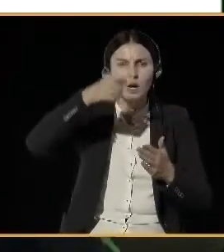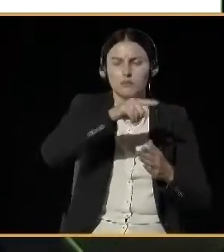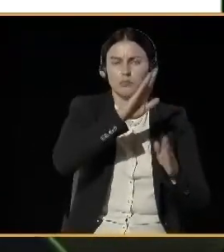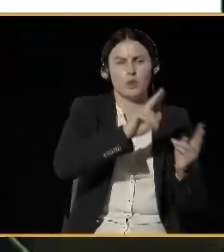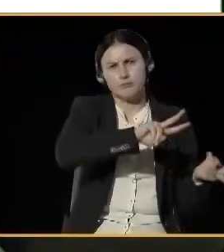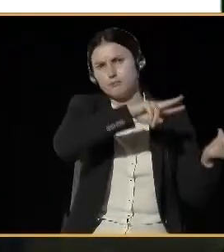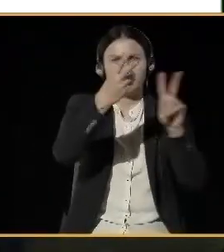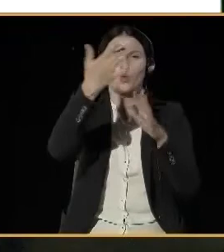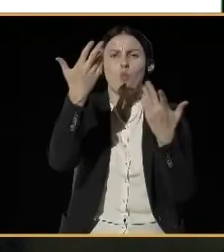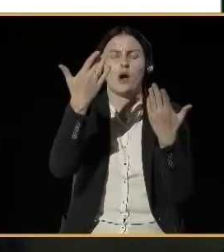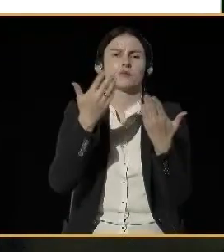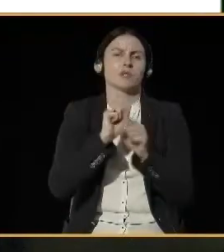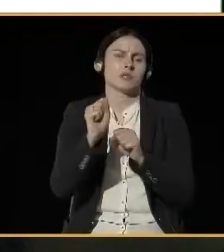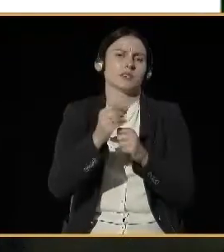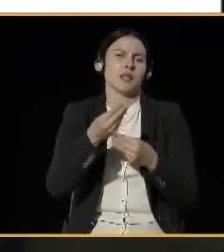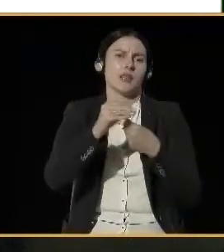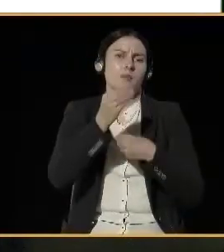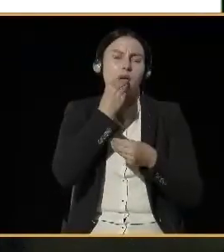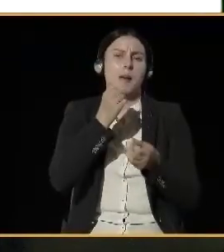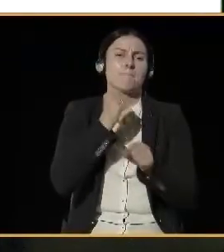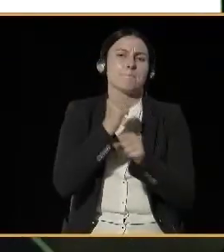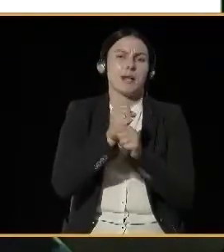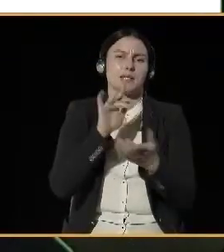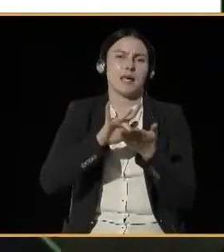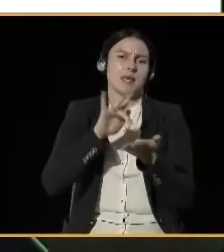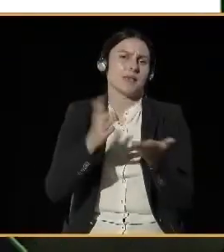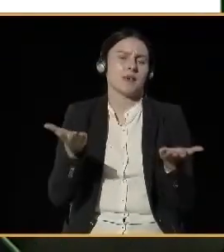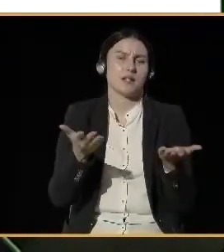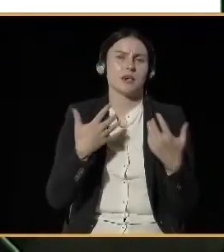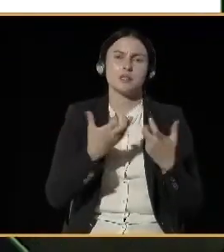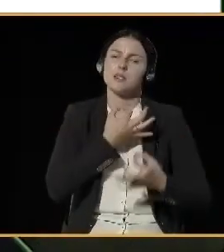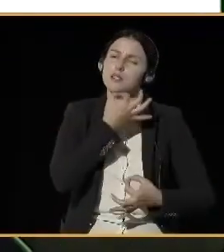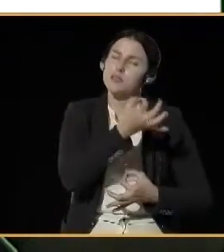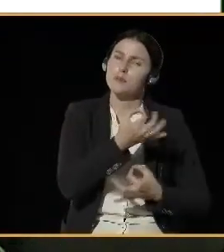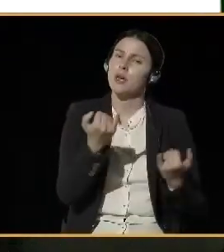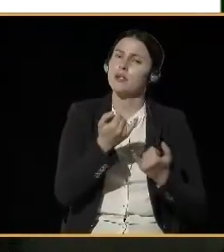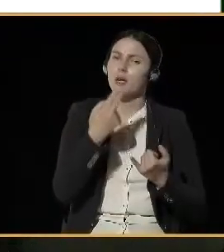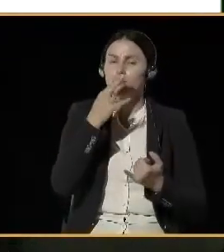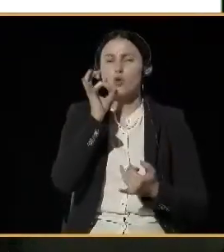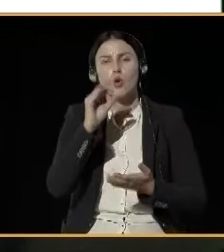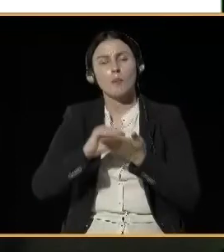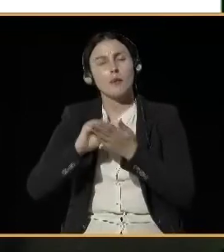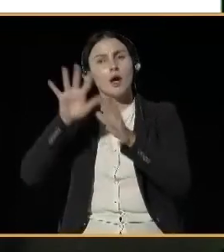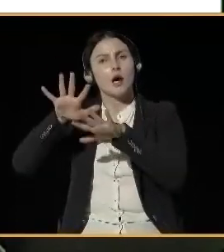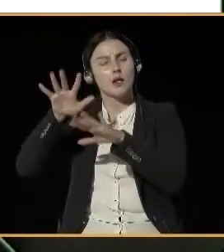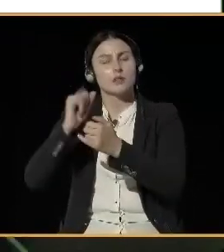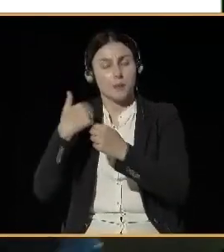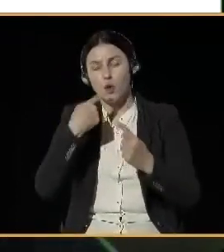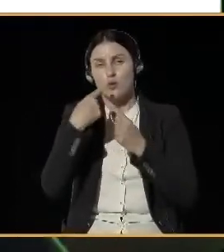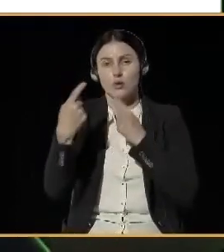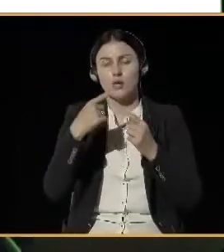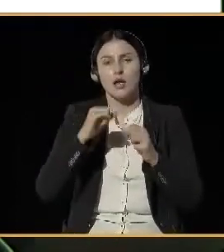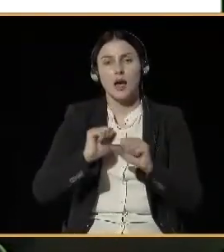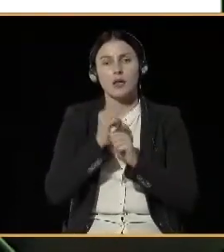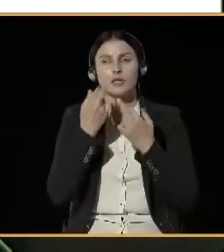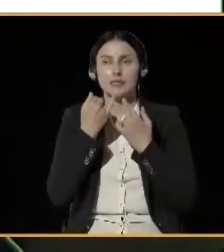become involved in volunteering because you will gain some competencies that can then translate into your increased competence in the labor market. So